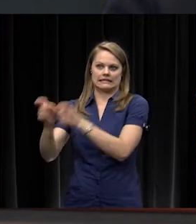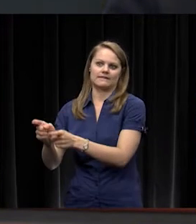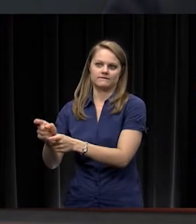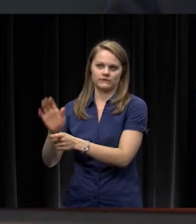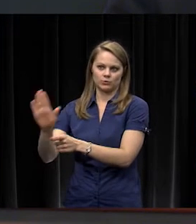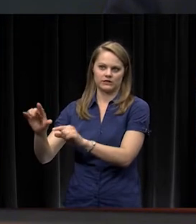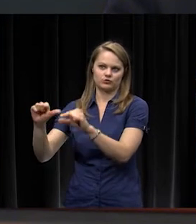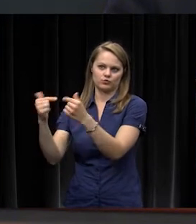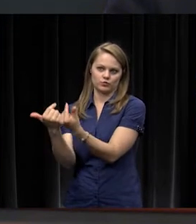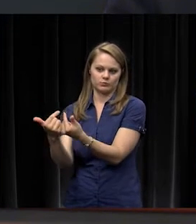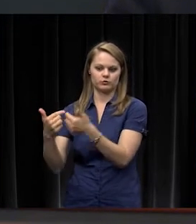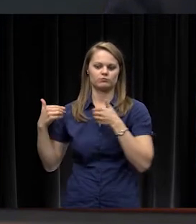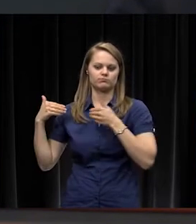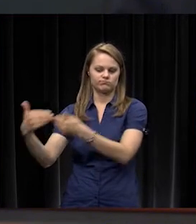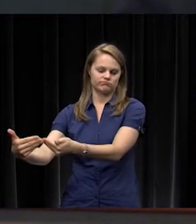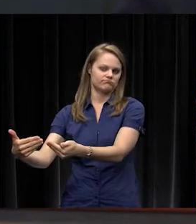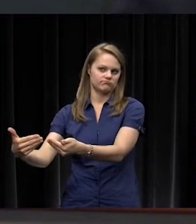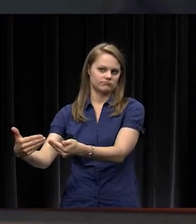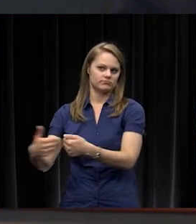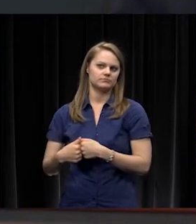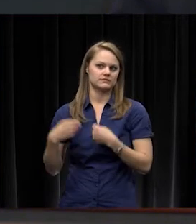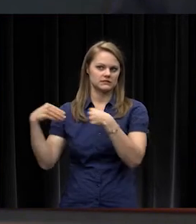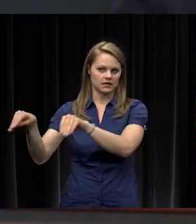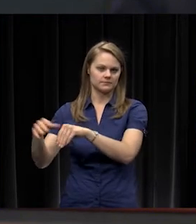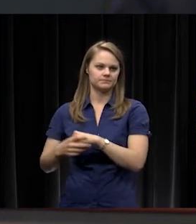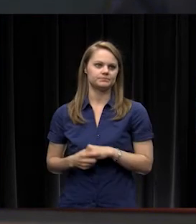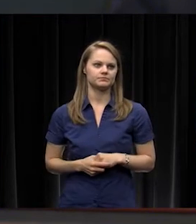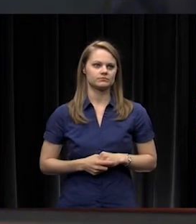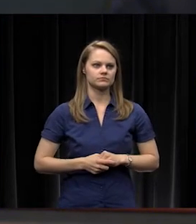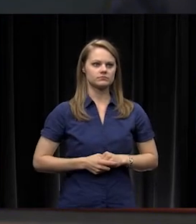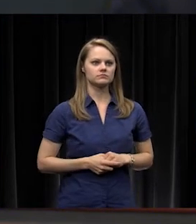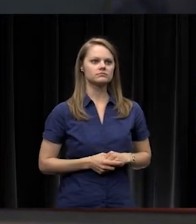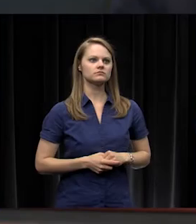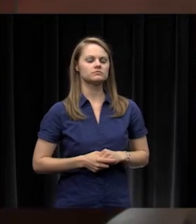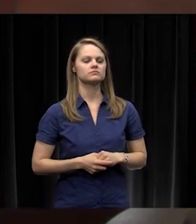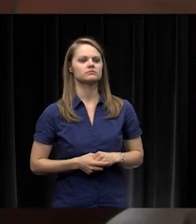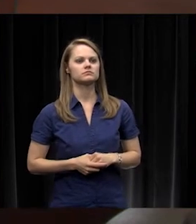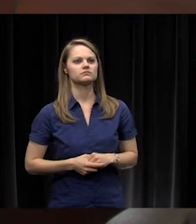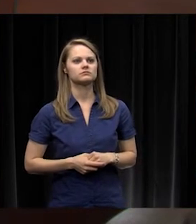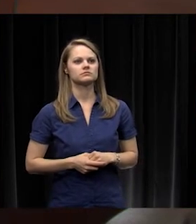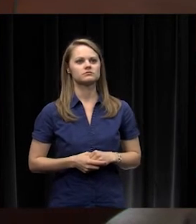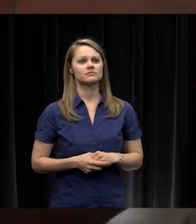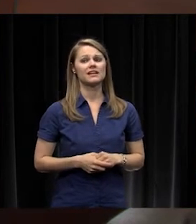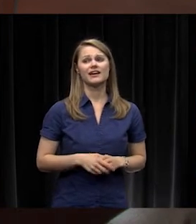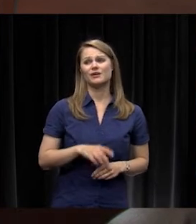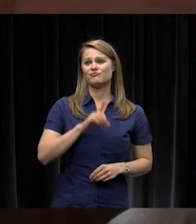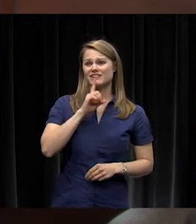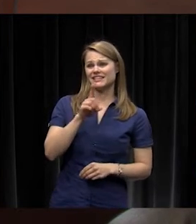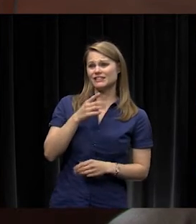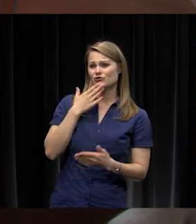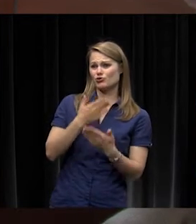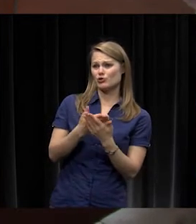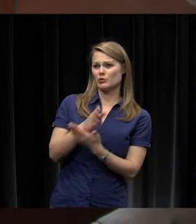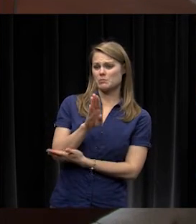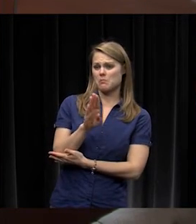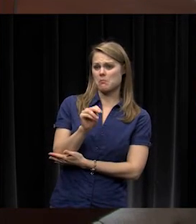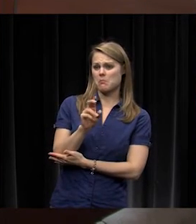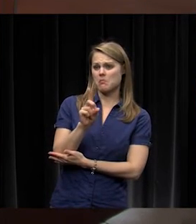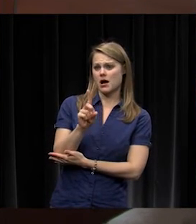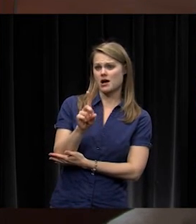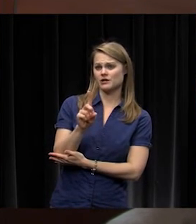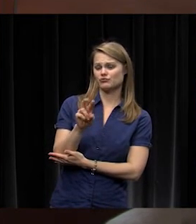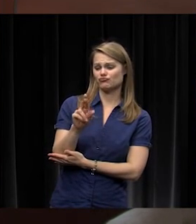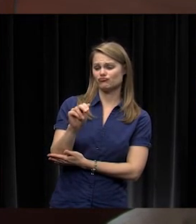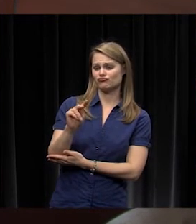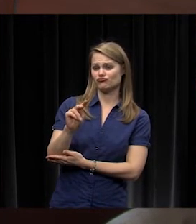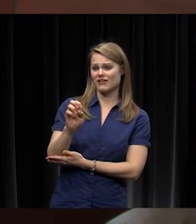these. And I don't want to just brush over the good bond ratings. We can't take those for granted, right? So, you know, even in a